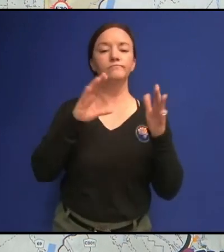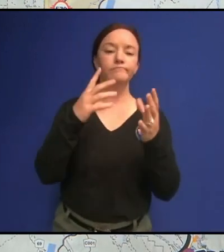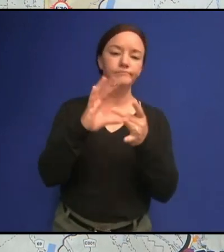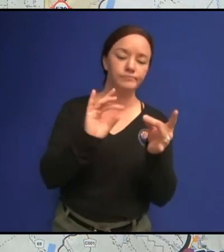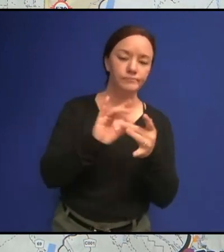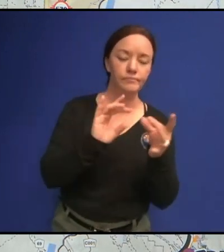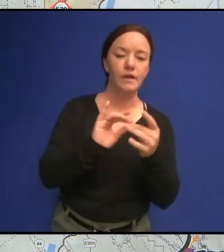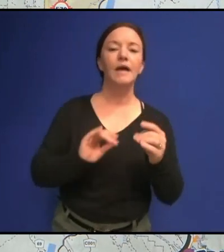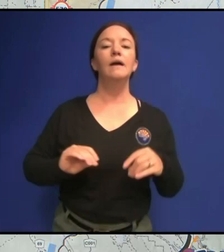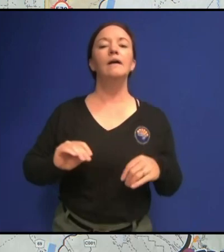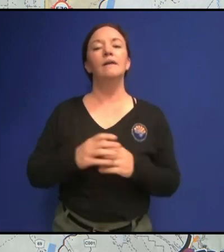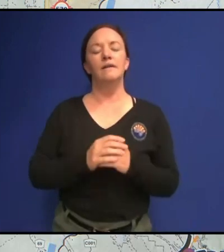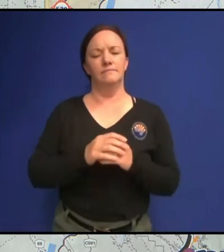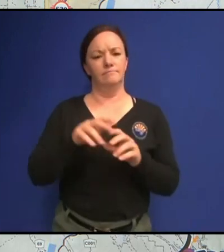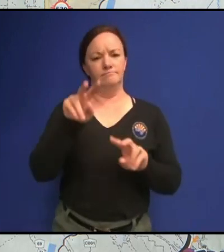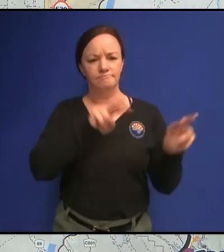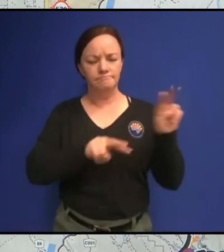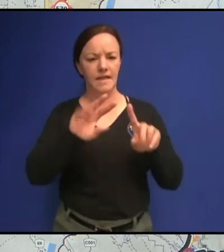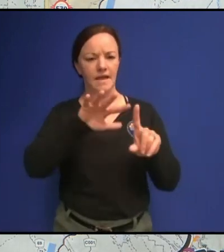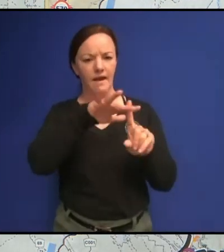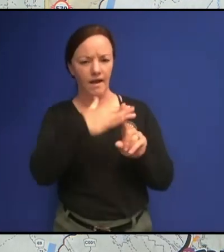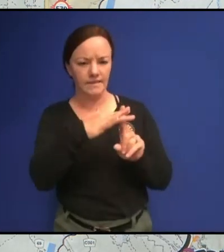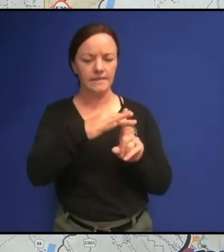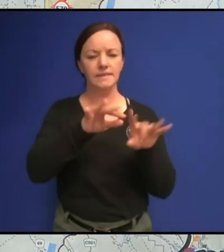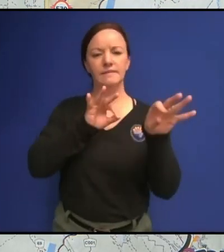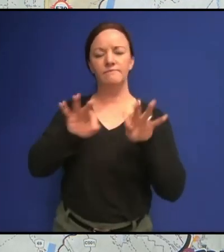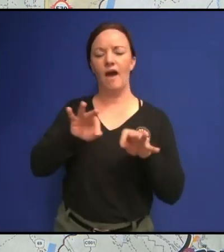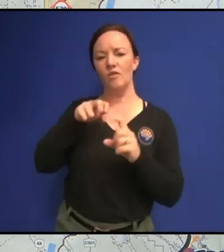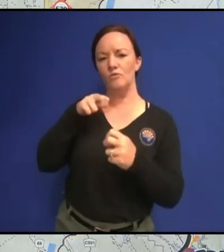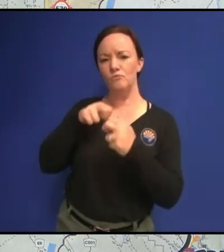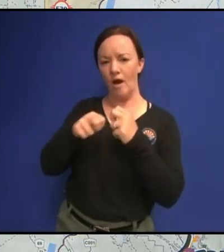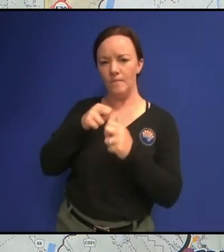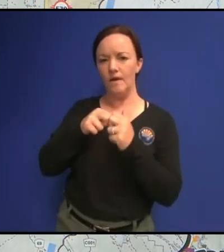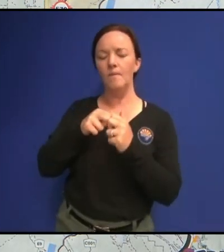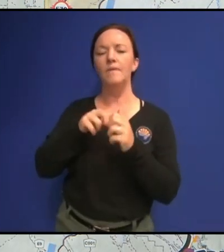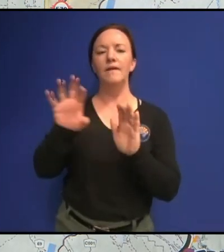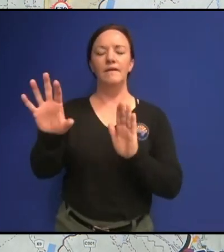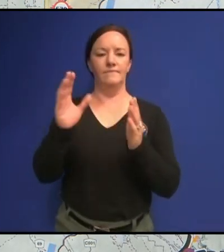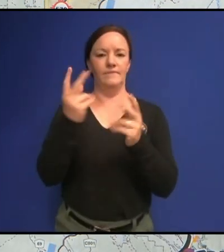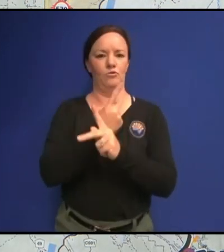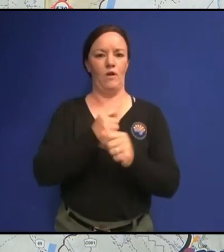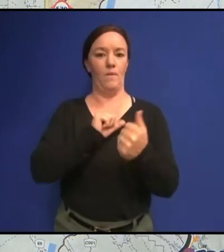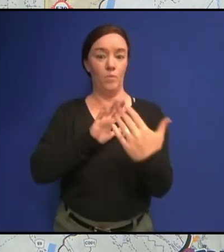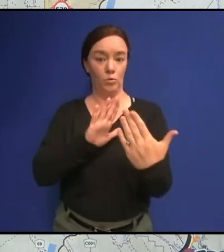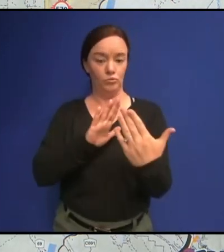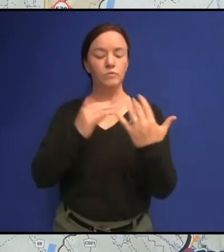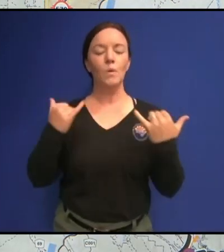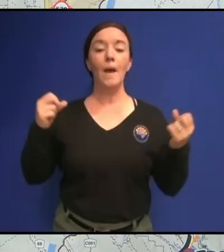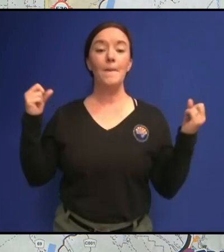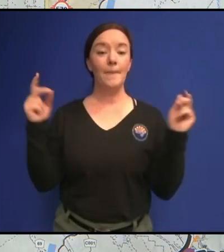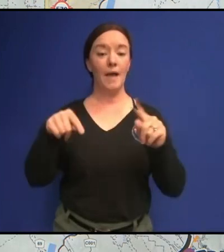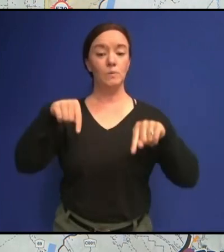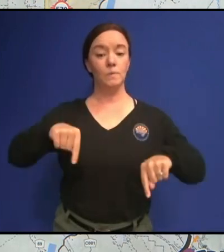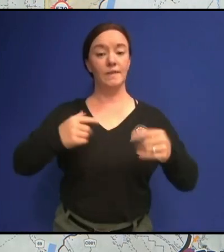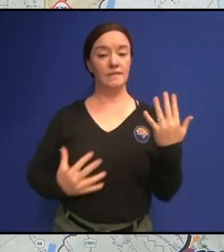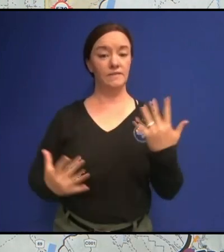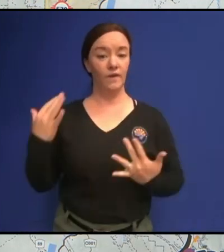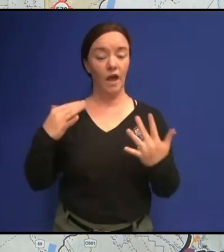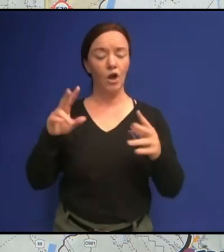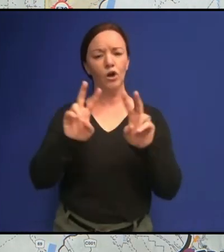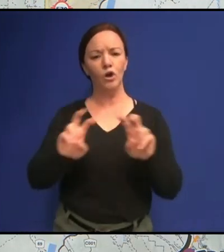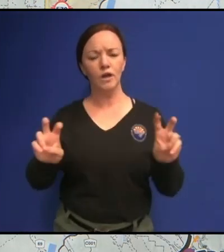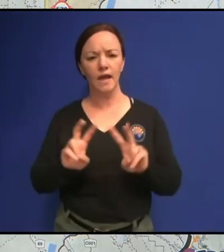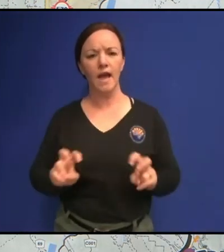approach. And so coming back to the fire this time, looking at some of how that appreciating